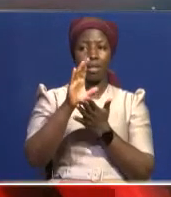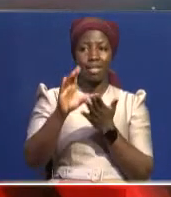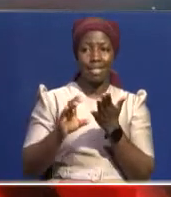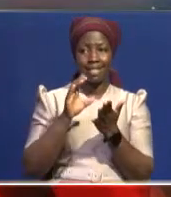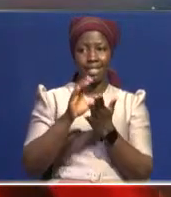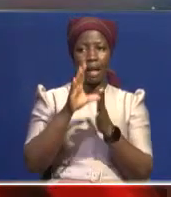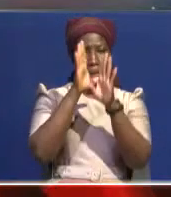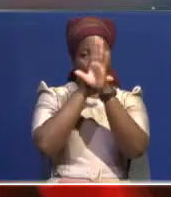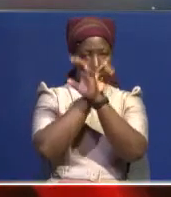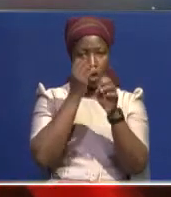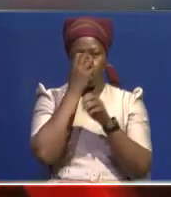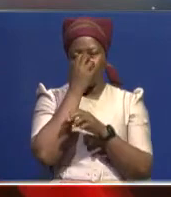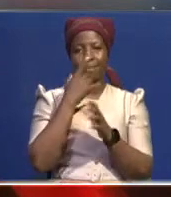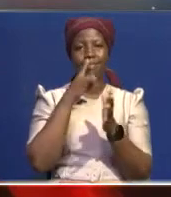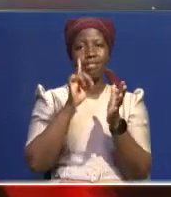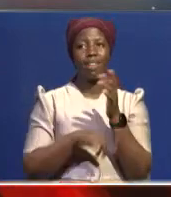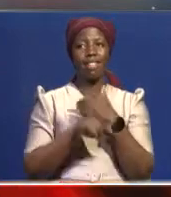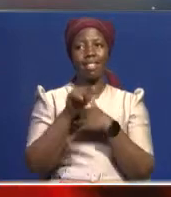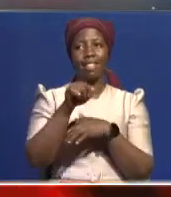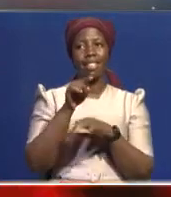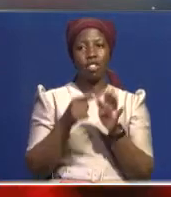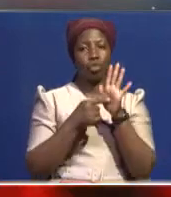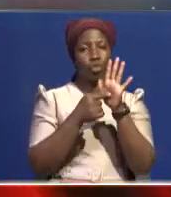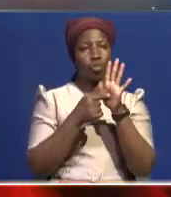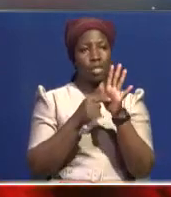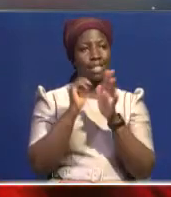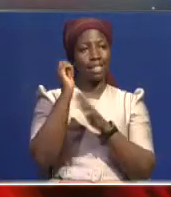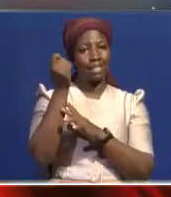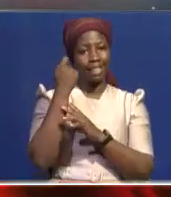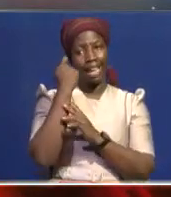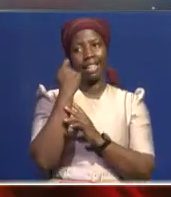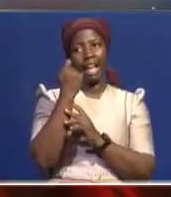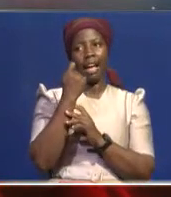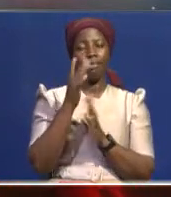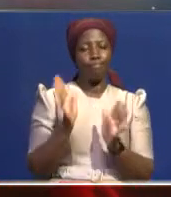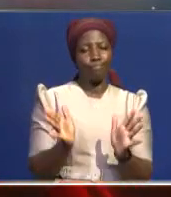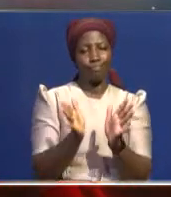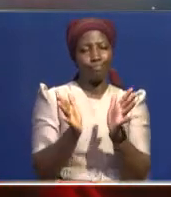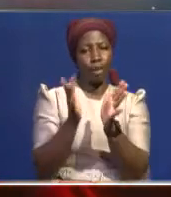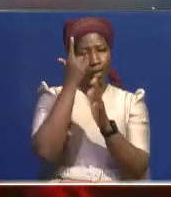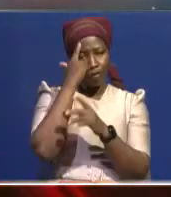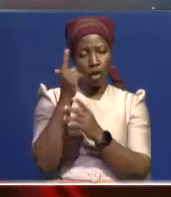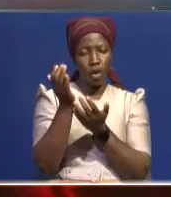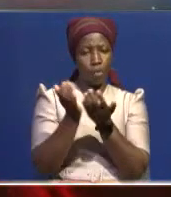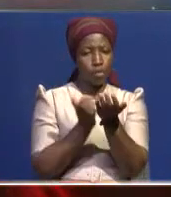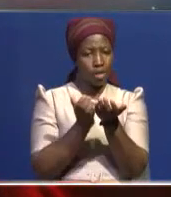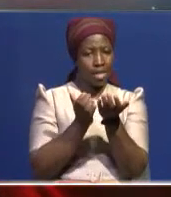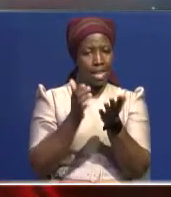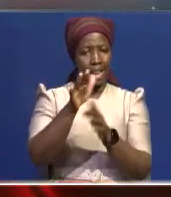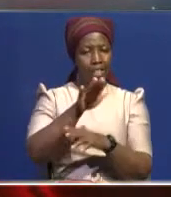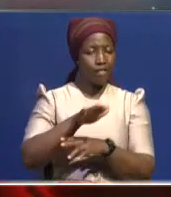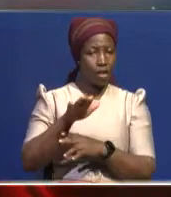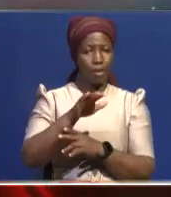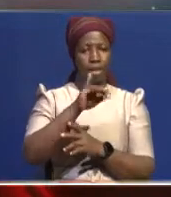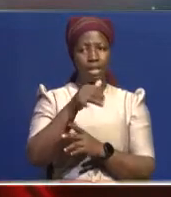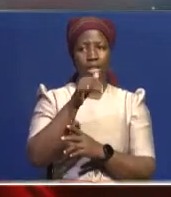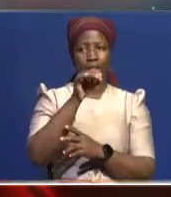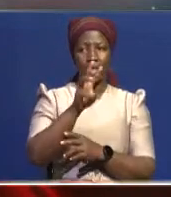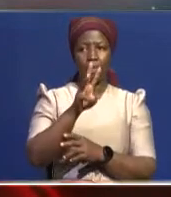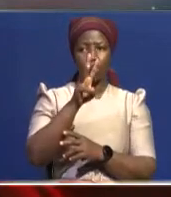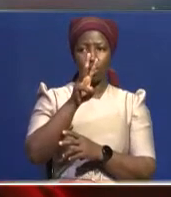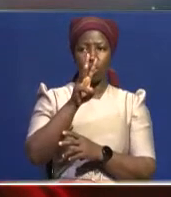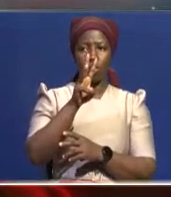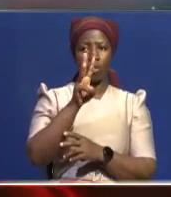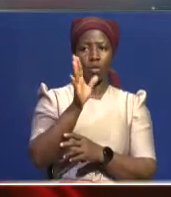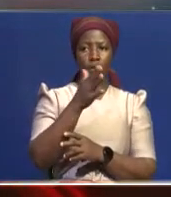says the hotel signals Kenya's steady push for a facilitative business climate. President Ruto said the JW Marriott